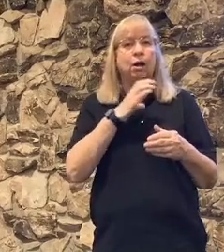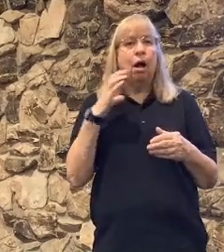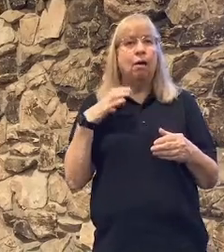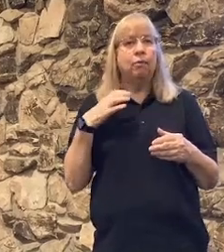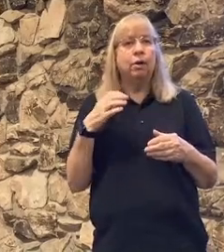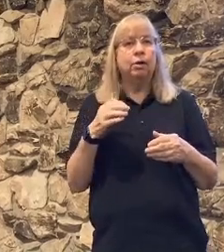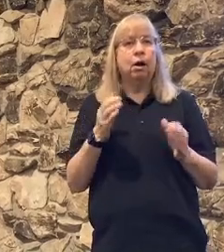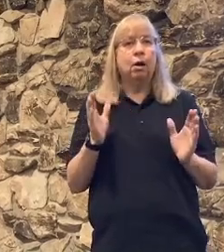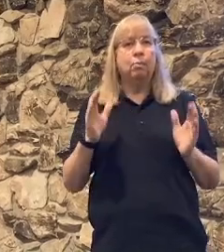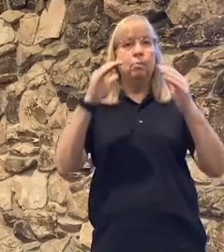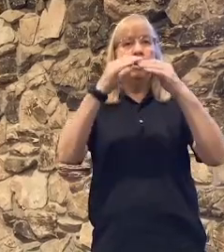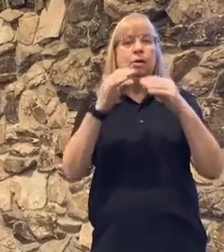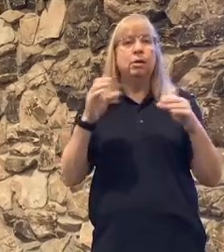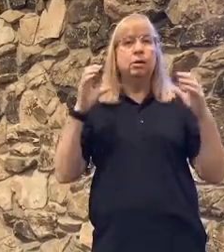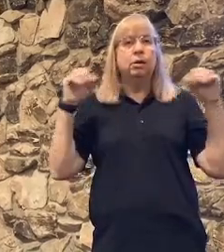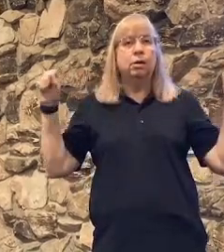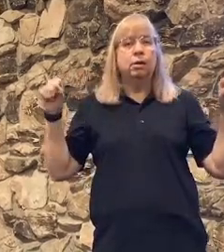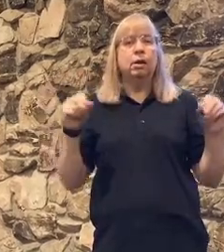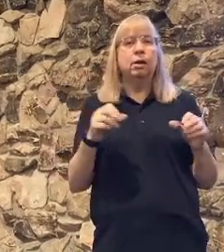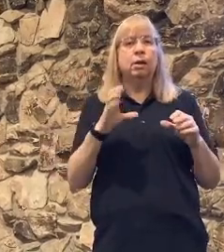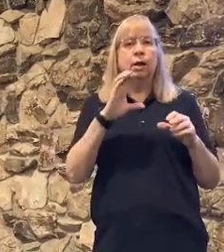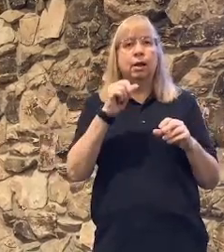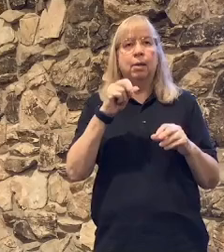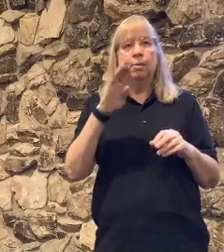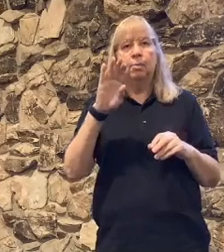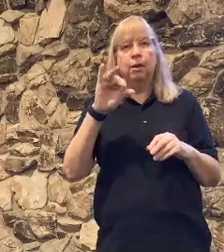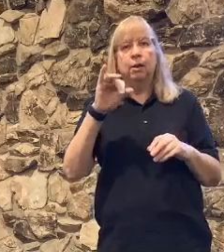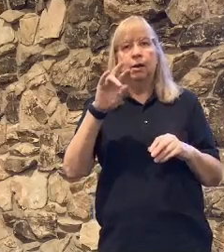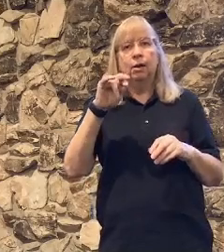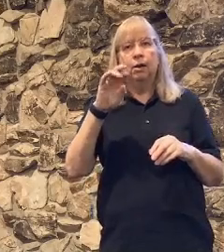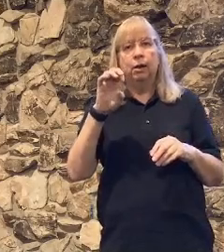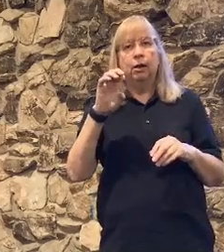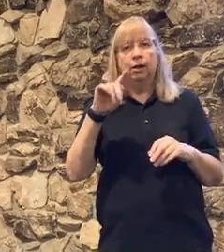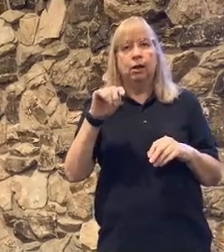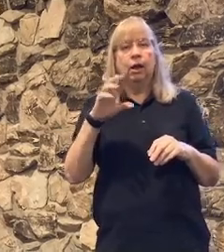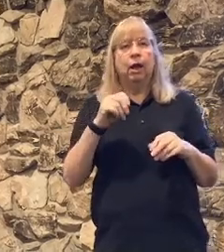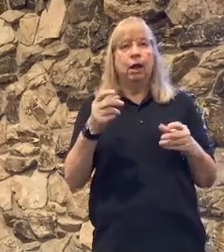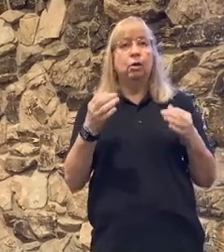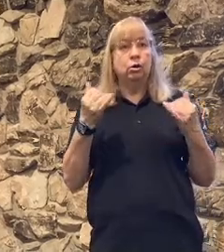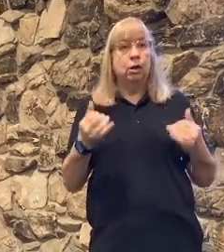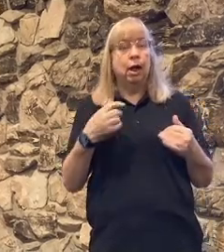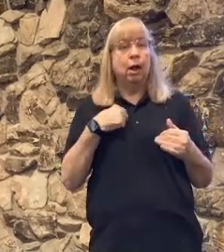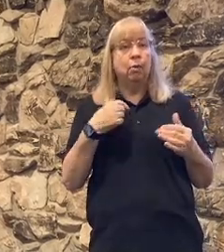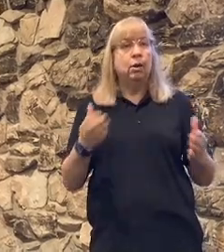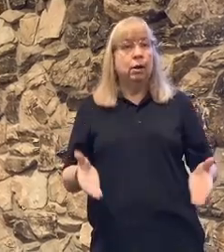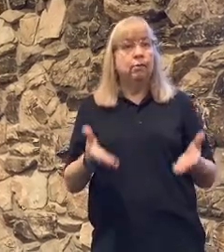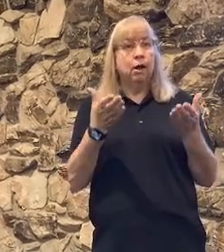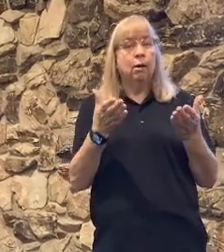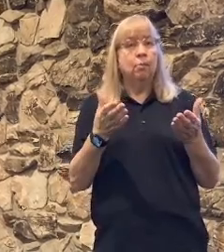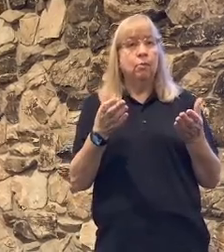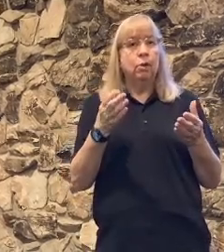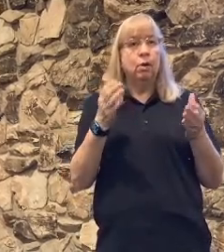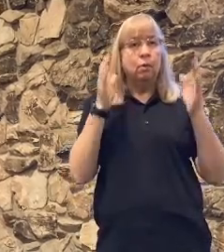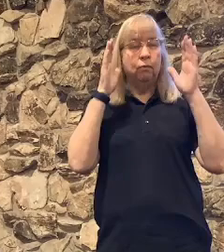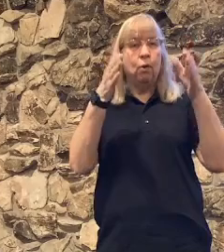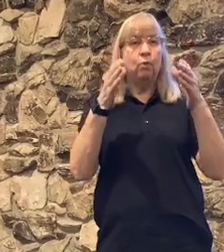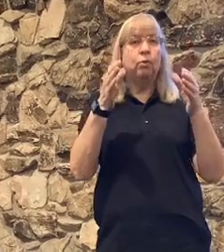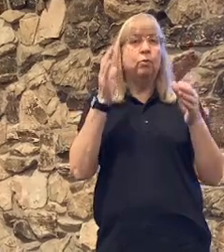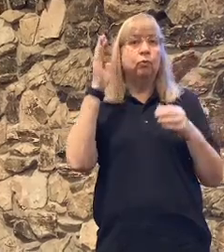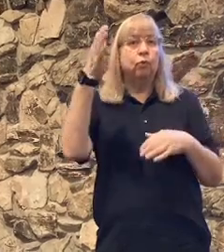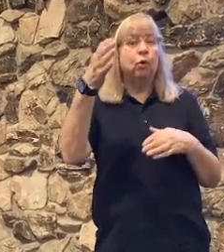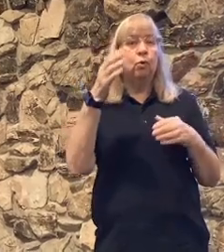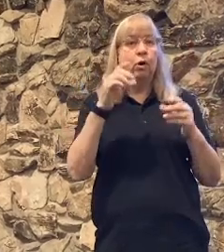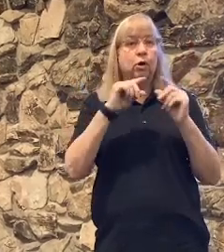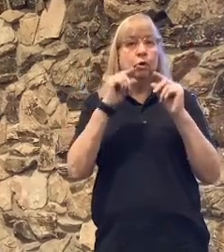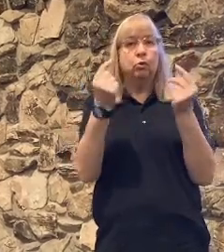bishop, our district superintendent, our cabinet. Today, I also want to lift up the Focus Forward group. We